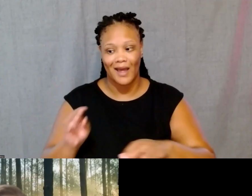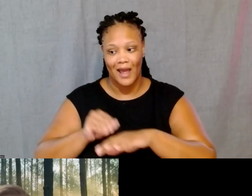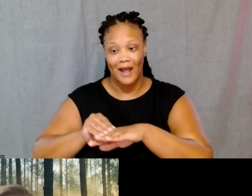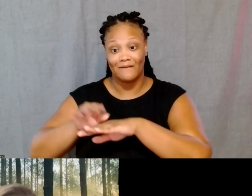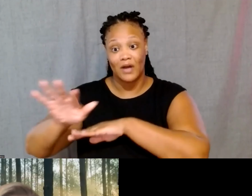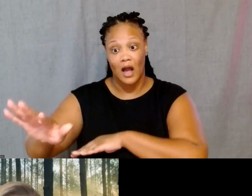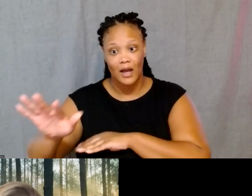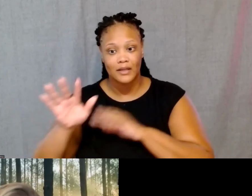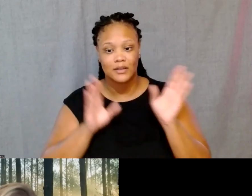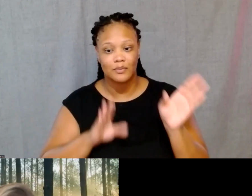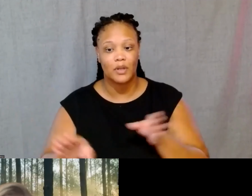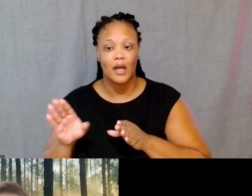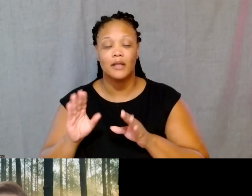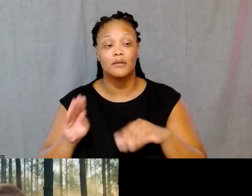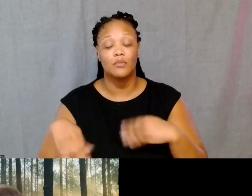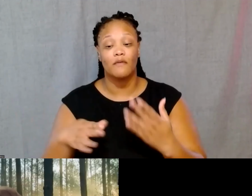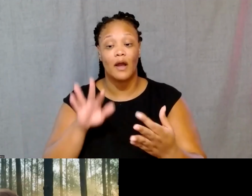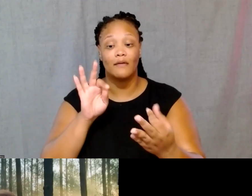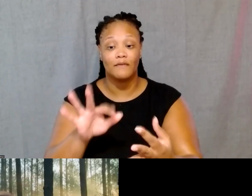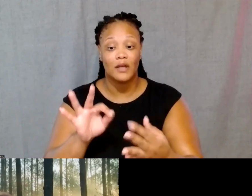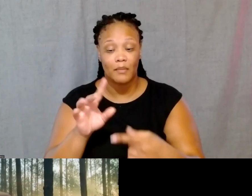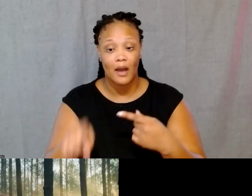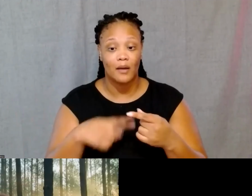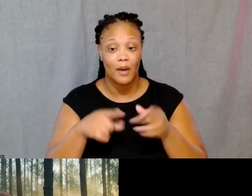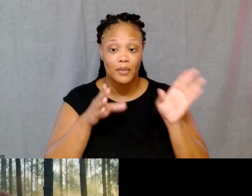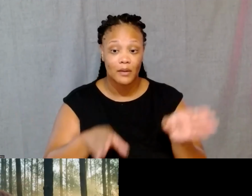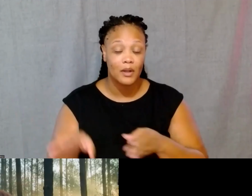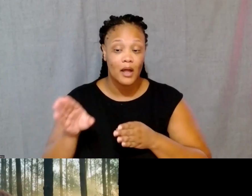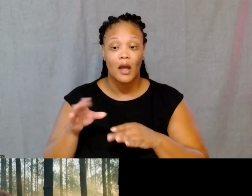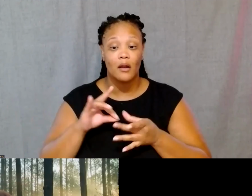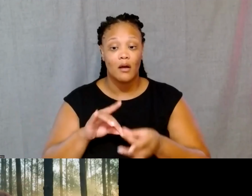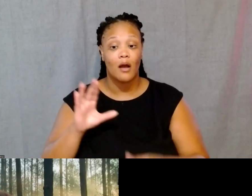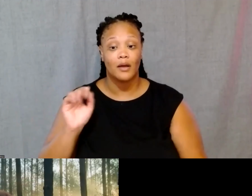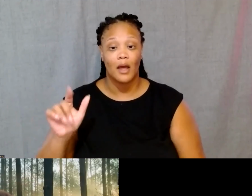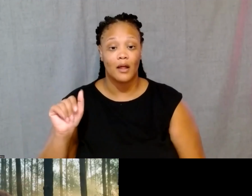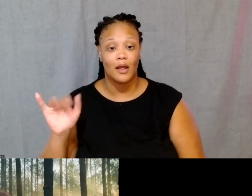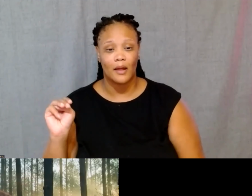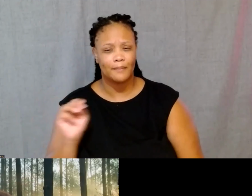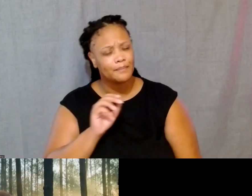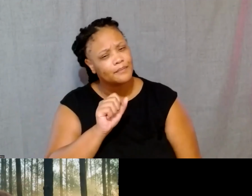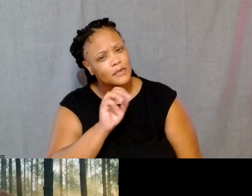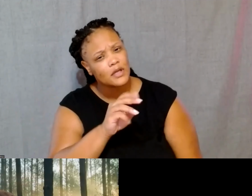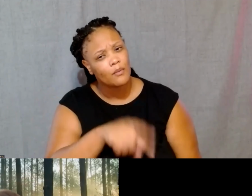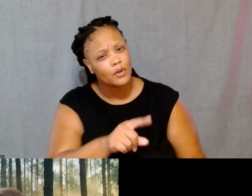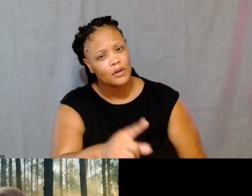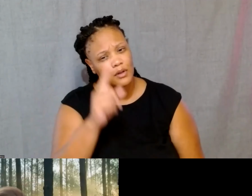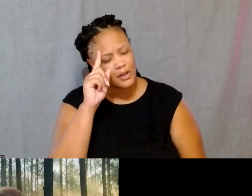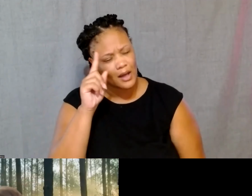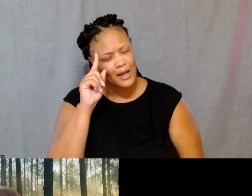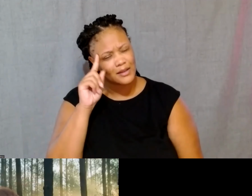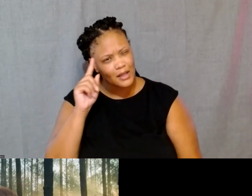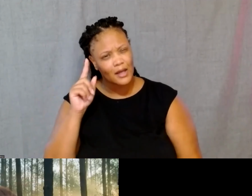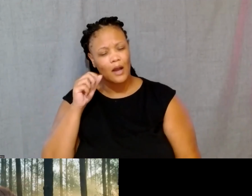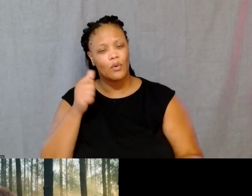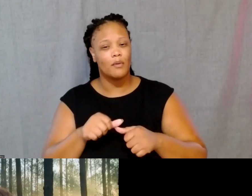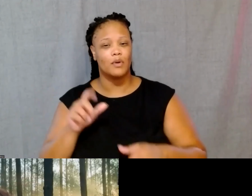well as provide feedback on the implementation of CalAIM. Sam, do you have any insights on that? I faintly remember DHCS saying